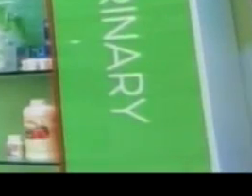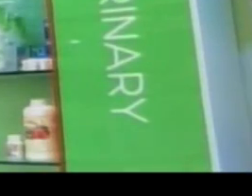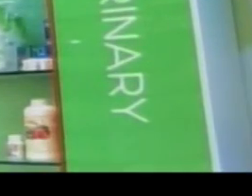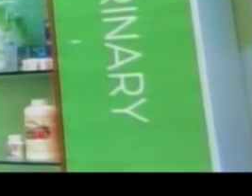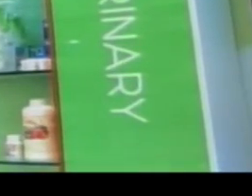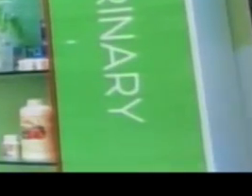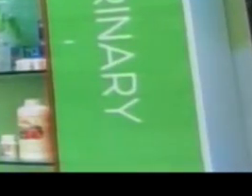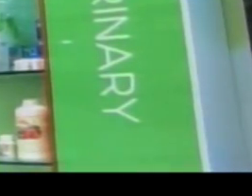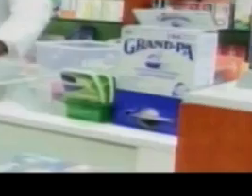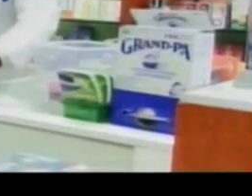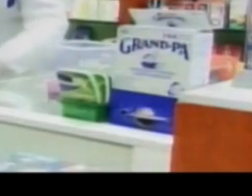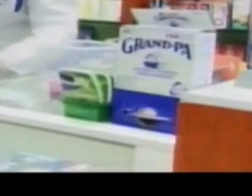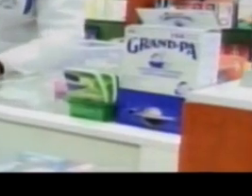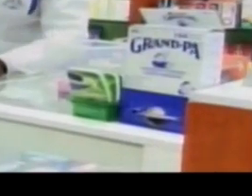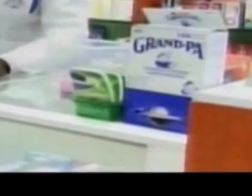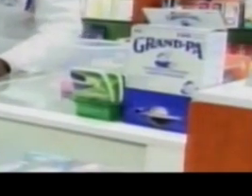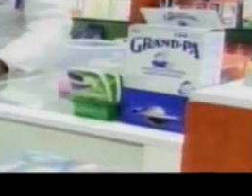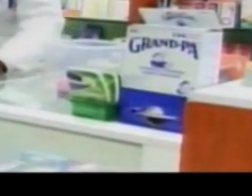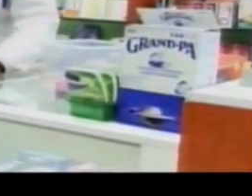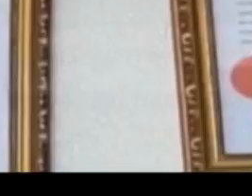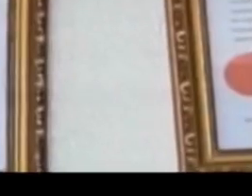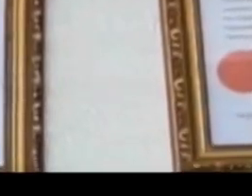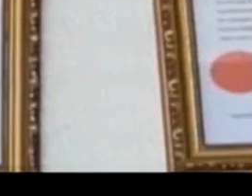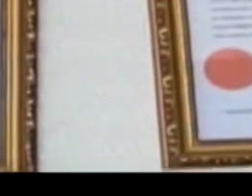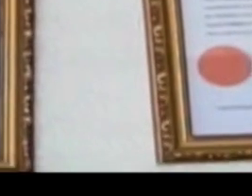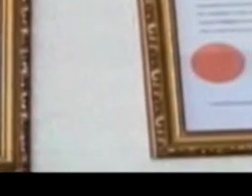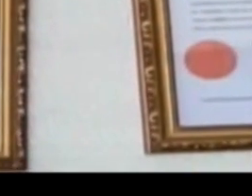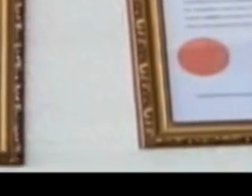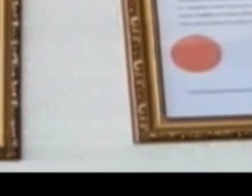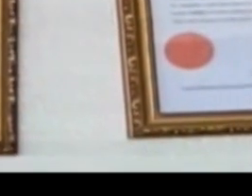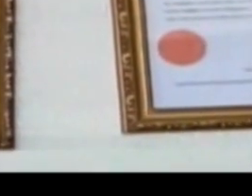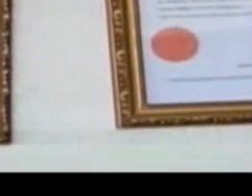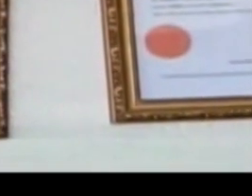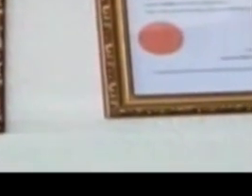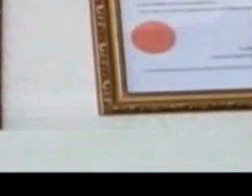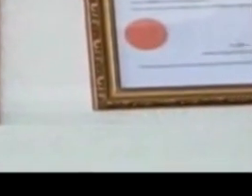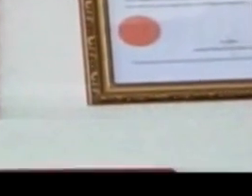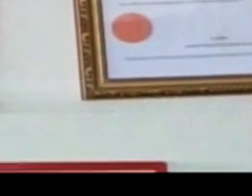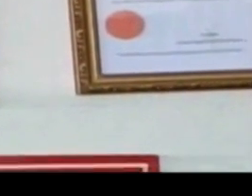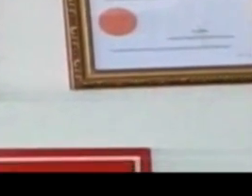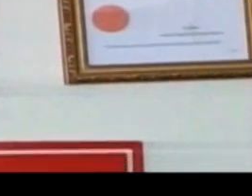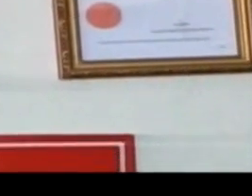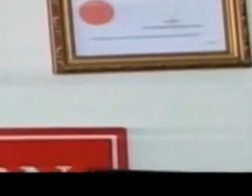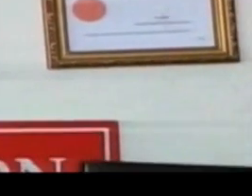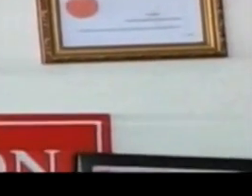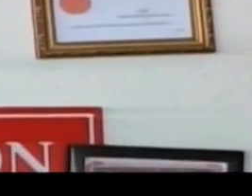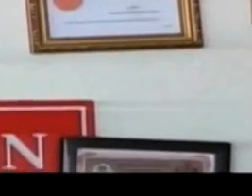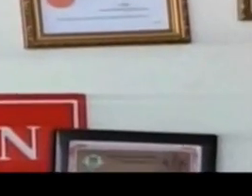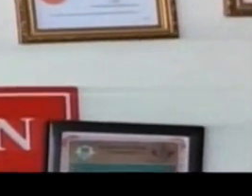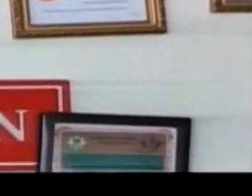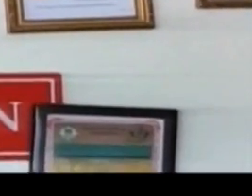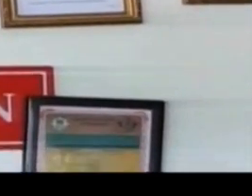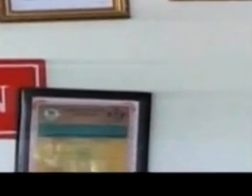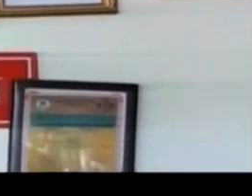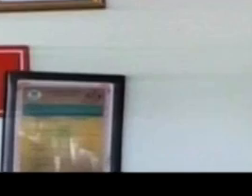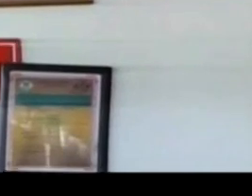storage of the medication and manning of the outlets by qualified personnel. It is also mandatory for all pharmacies to obtain a license from ZAMRA before commencing